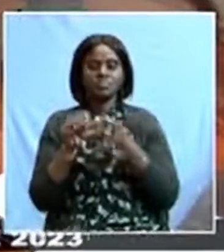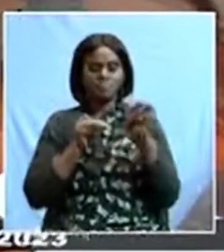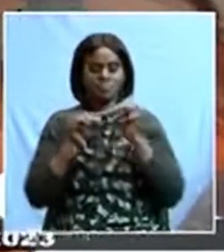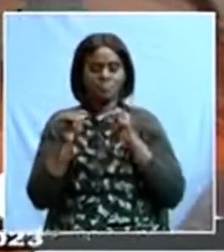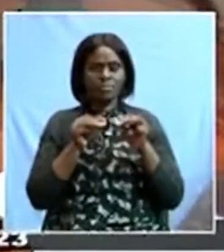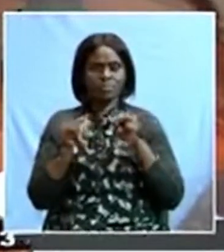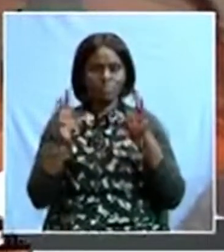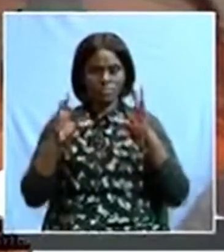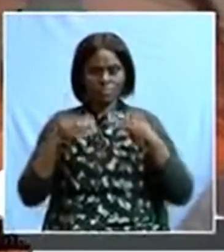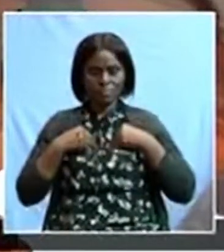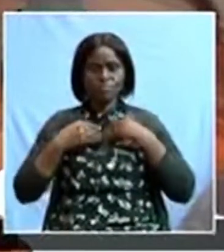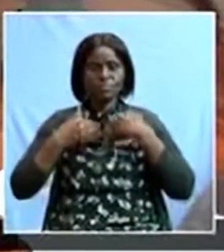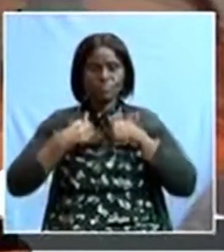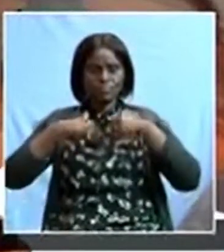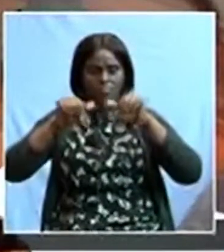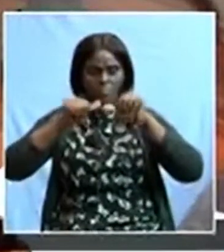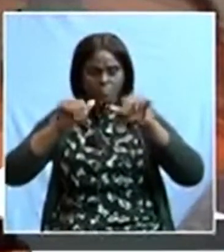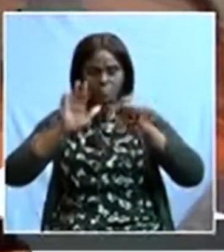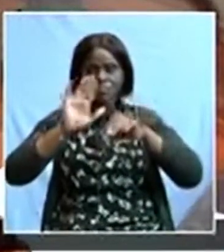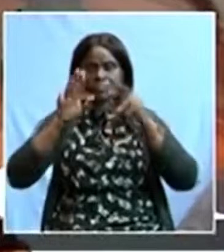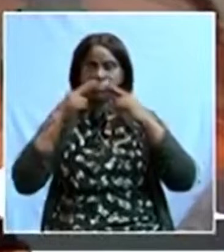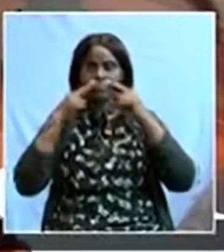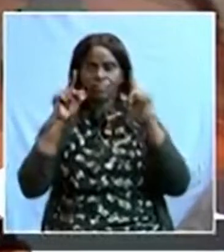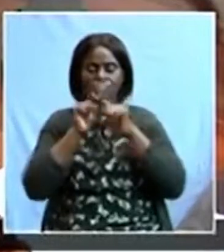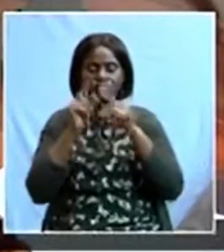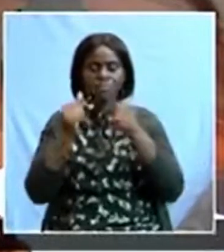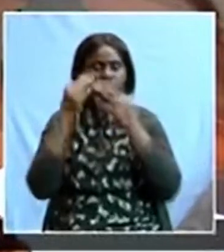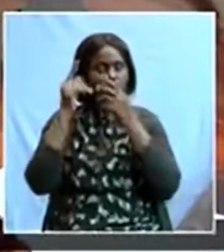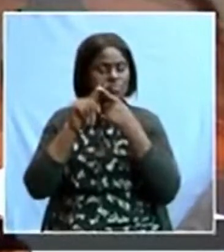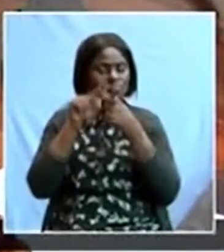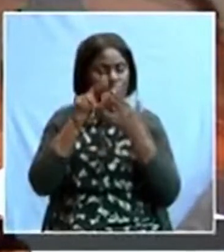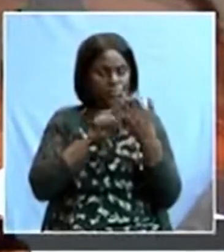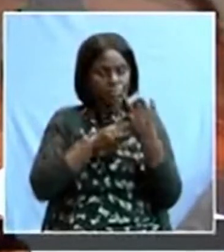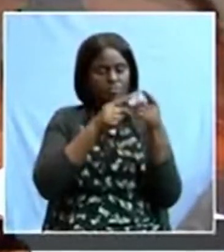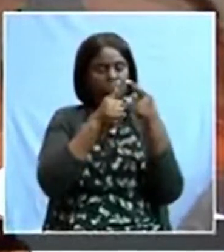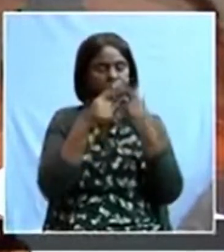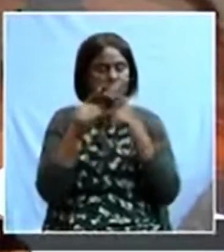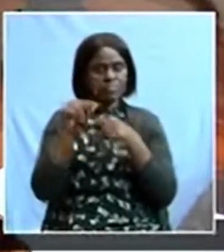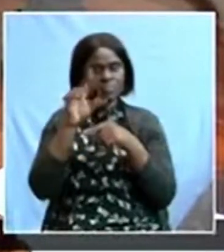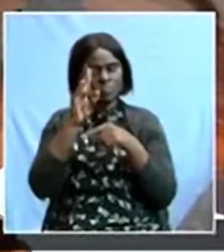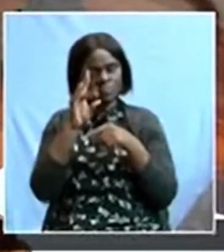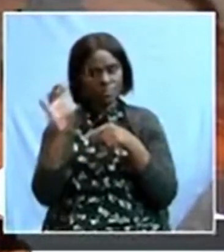Management wishes to acknowledge the auditor's findings and wish to report that the variance of